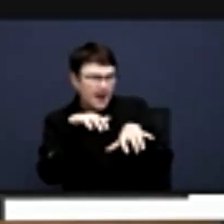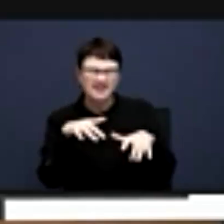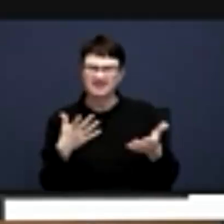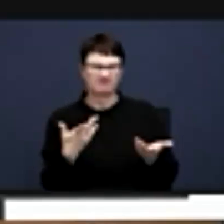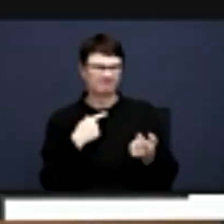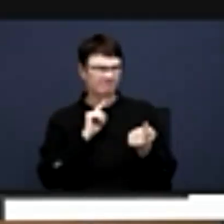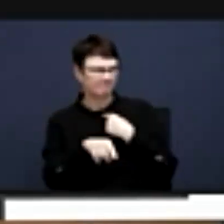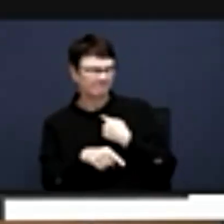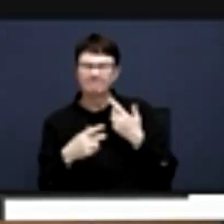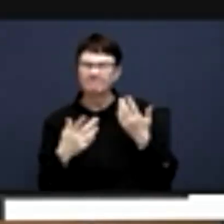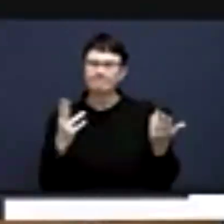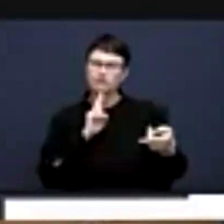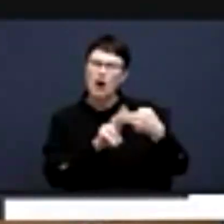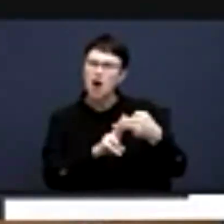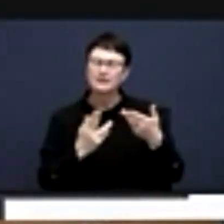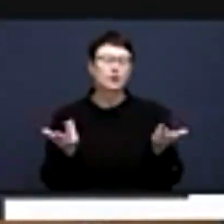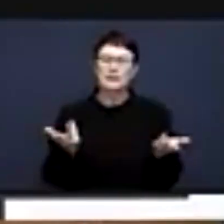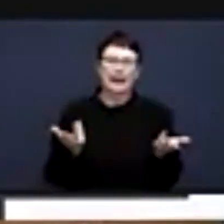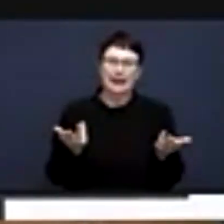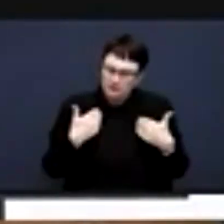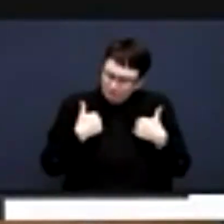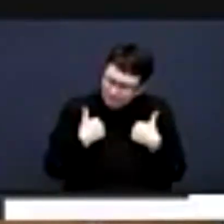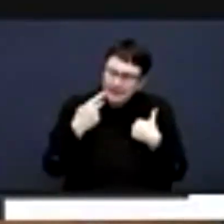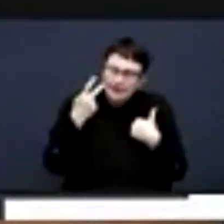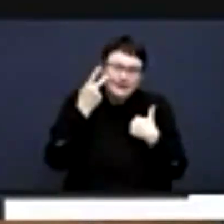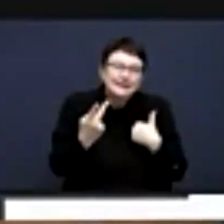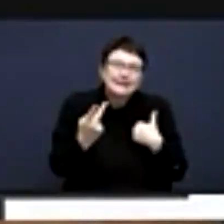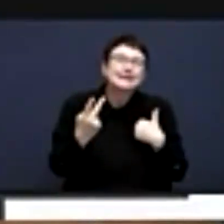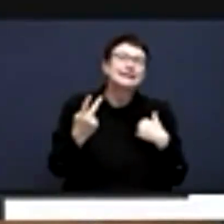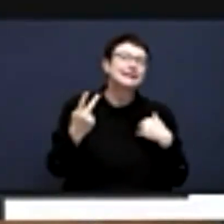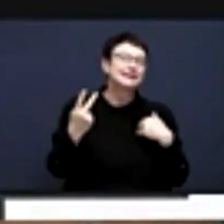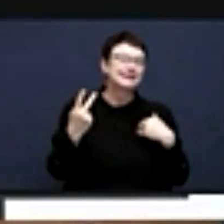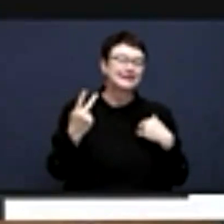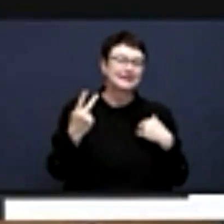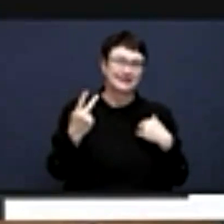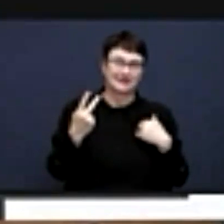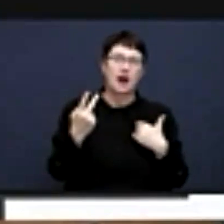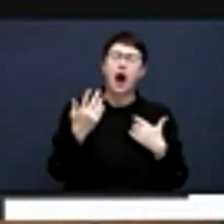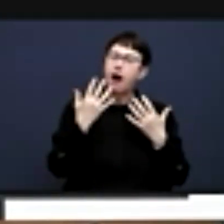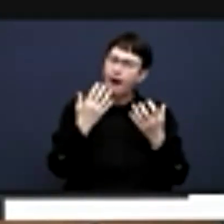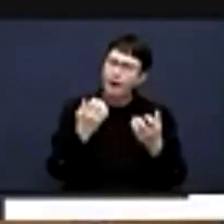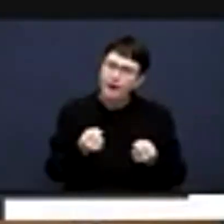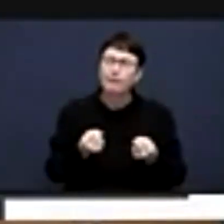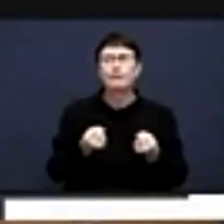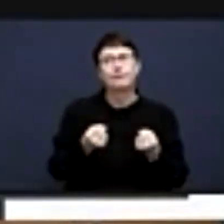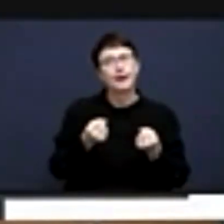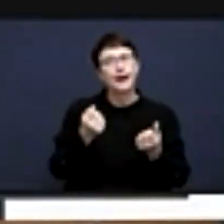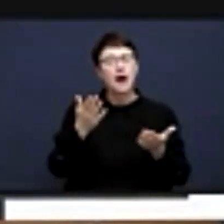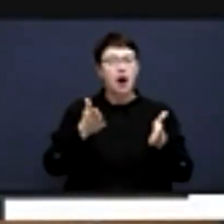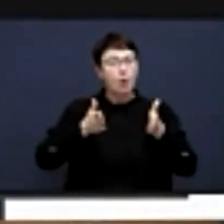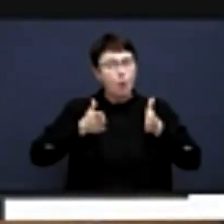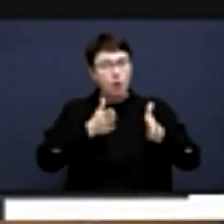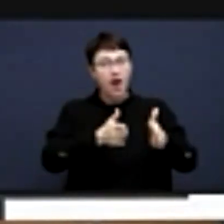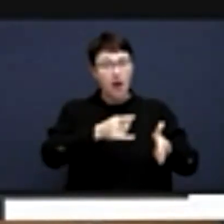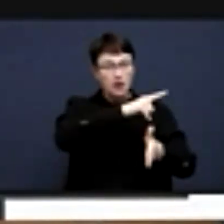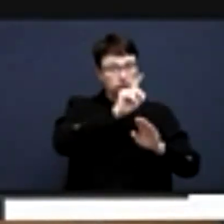enforcement mechanism. Even if the enforcement mechanism that's a